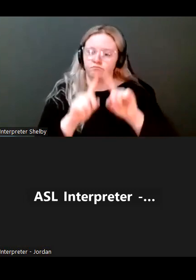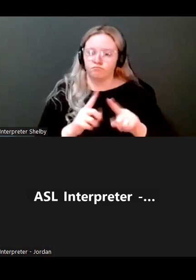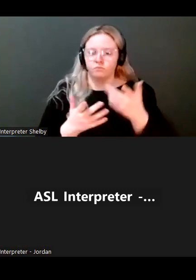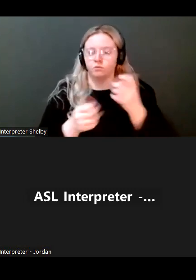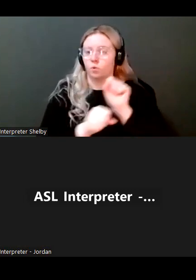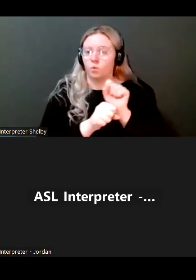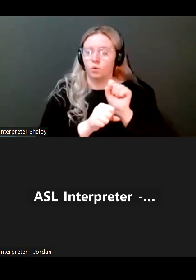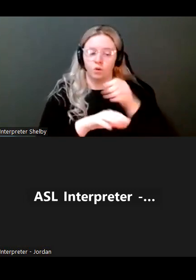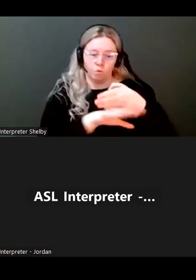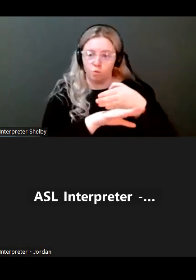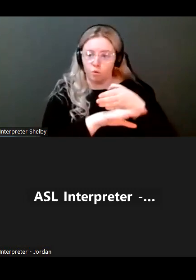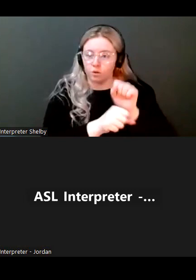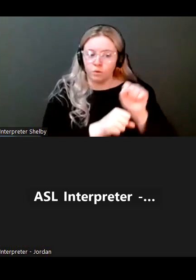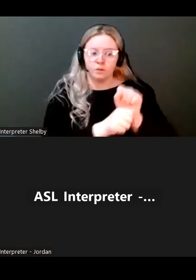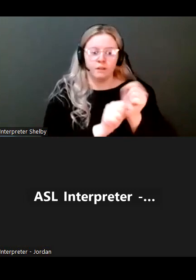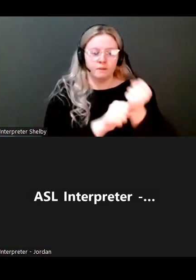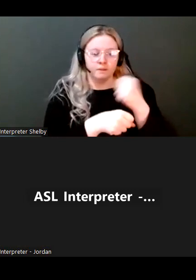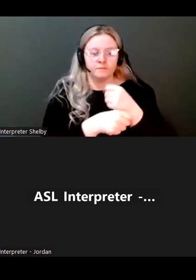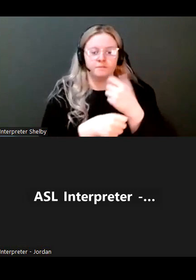woodworking, painting,